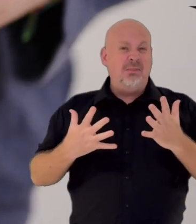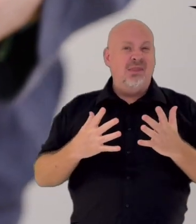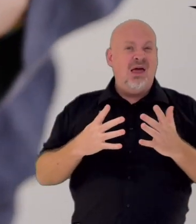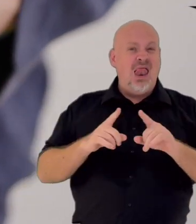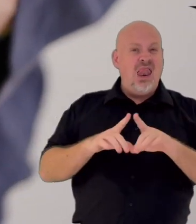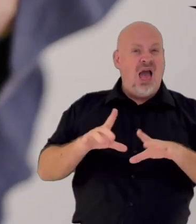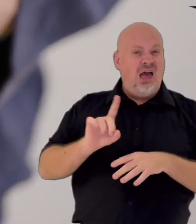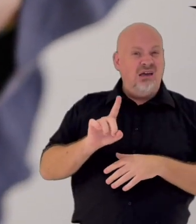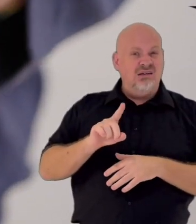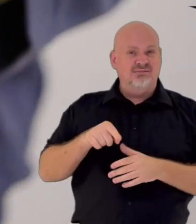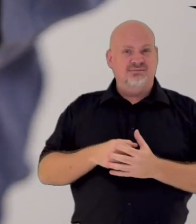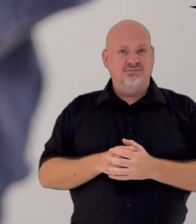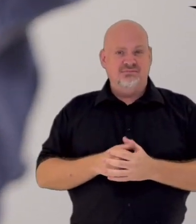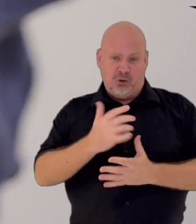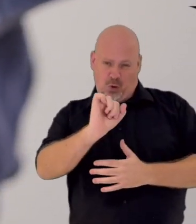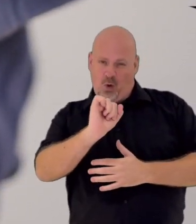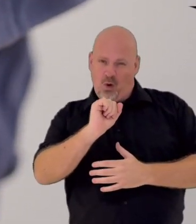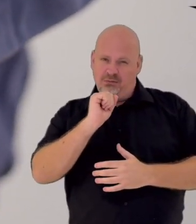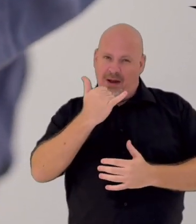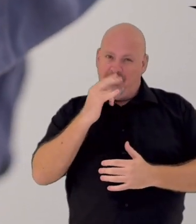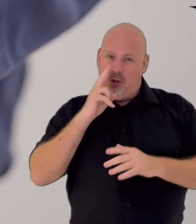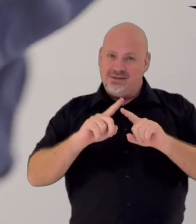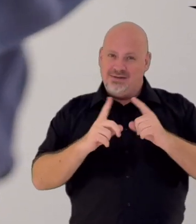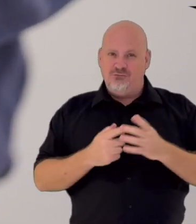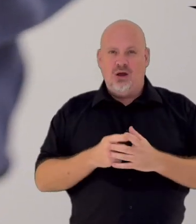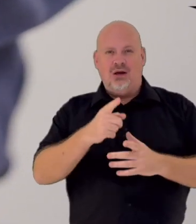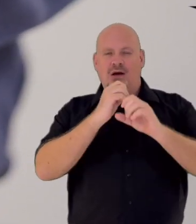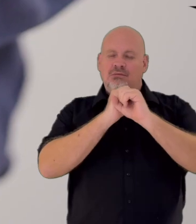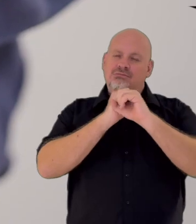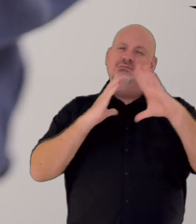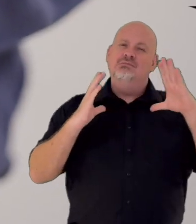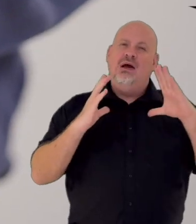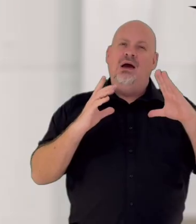look different, but this will give you an idea of what we might make.